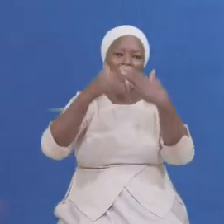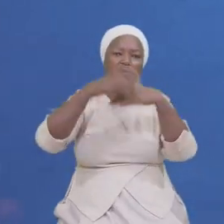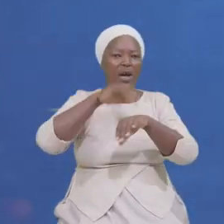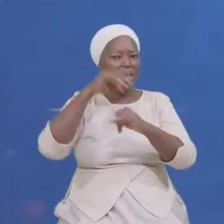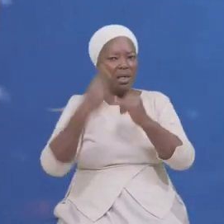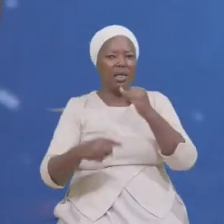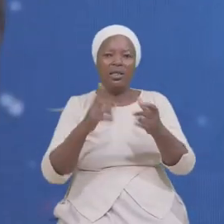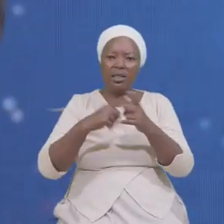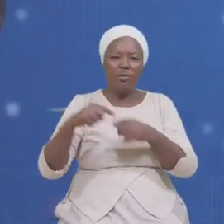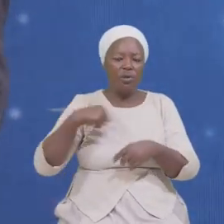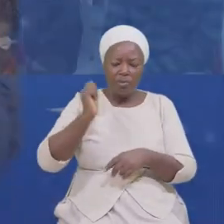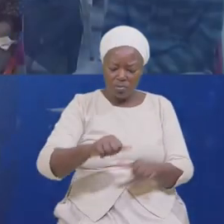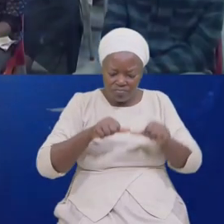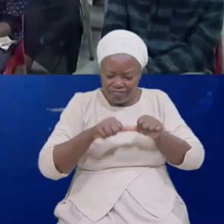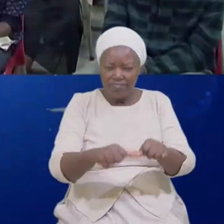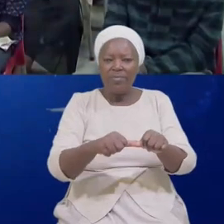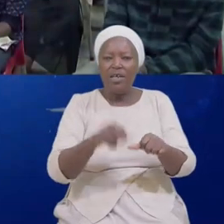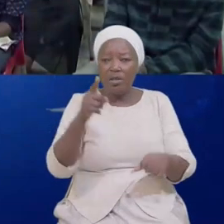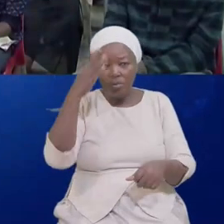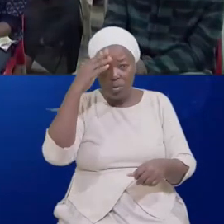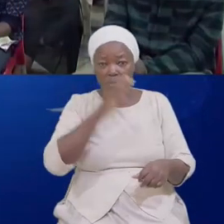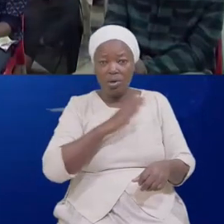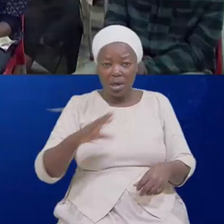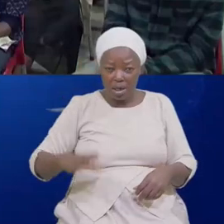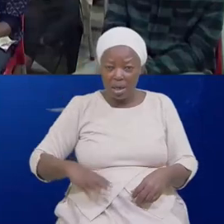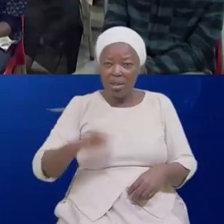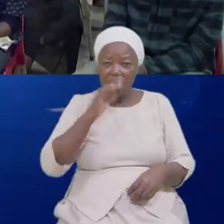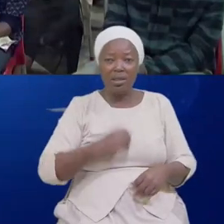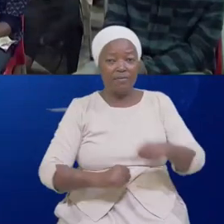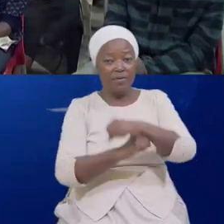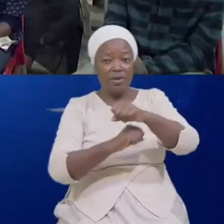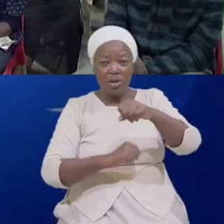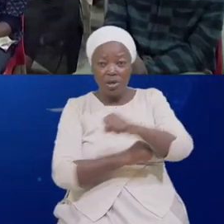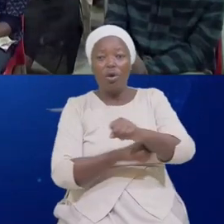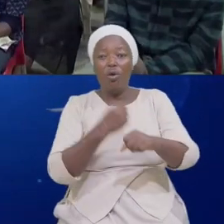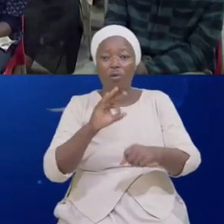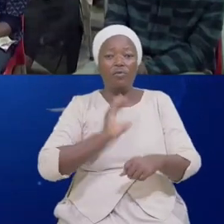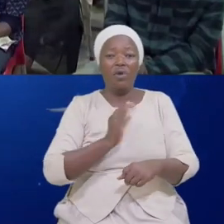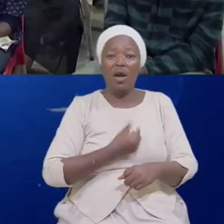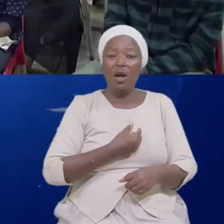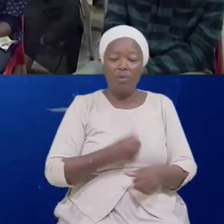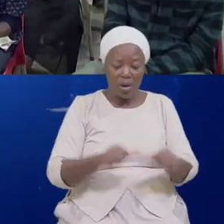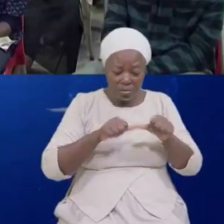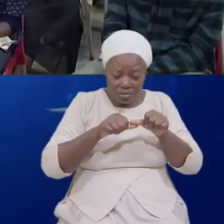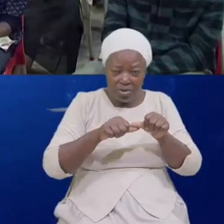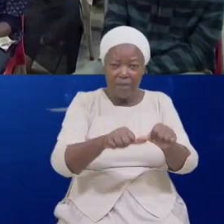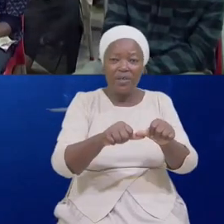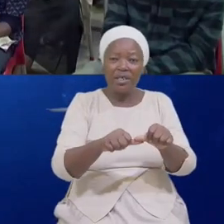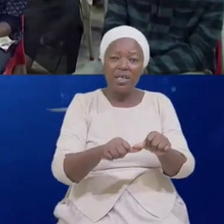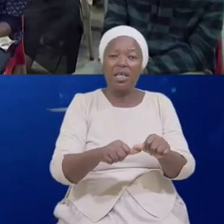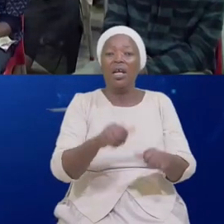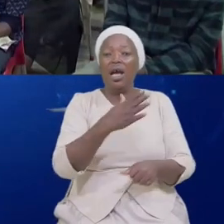be steadfastness. And you know, Christ is the cornerstone of our steadfastness